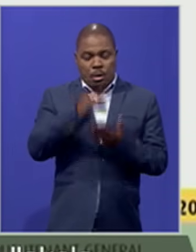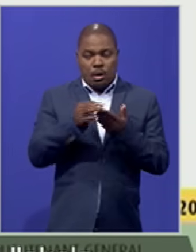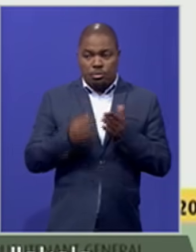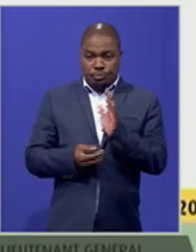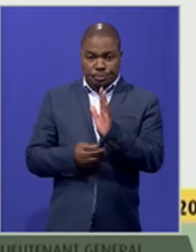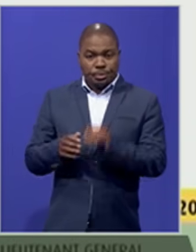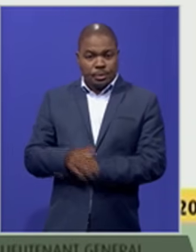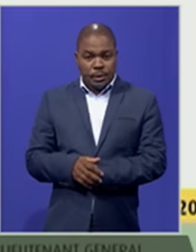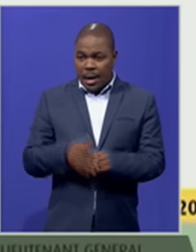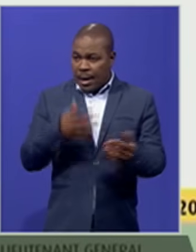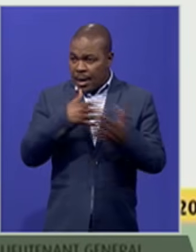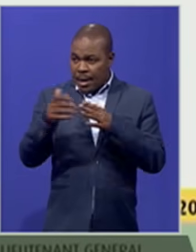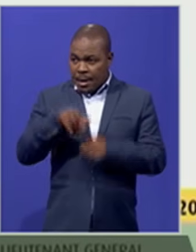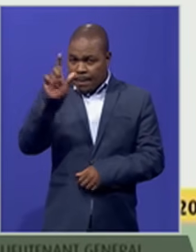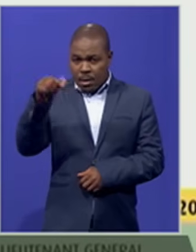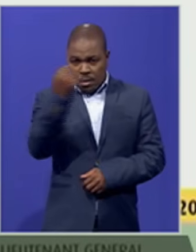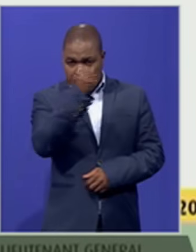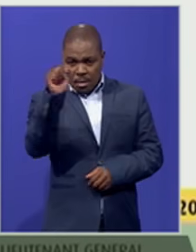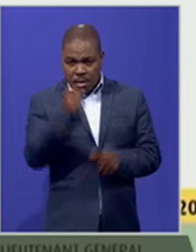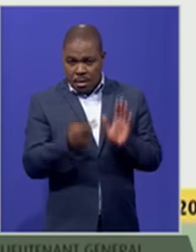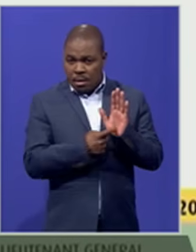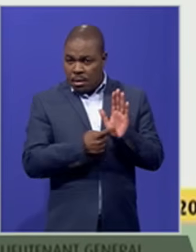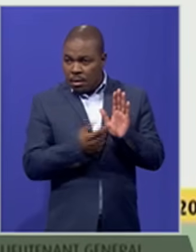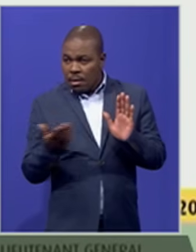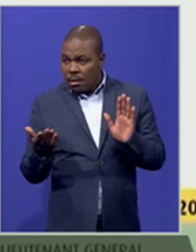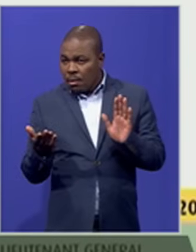Are there any objections?